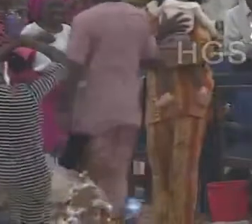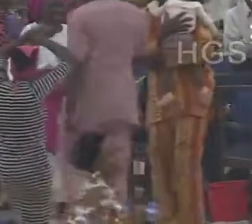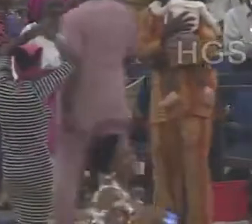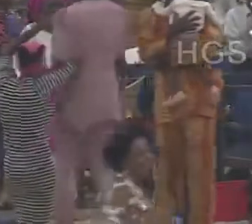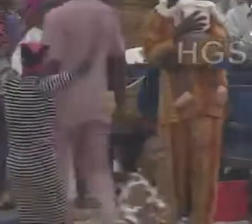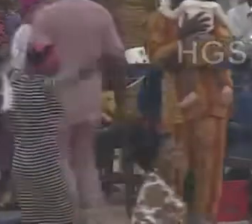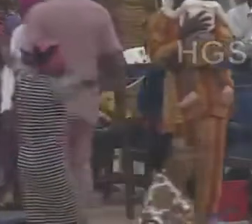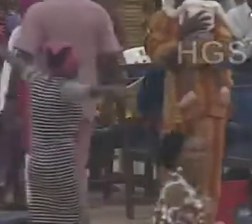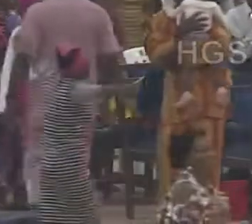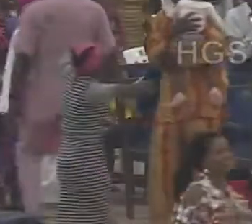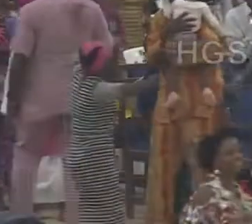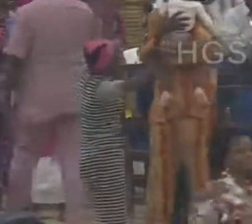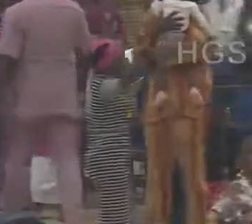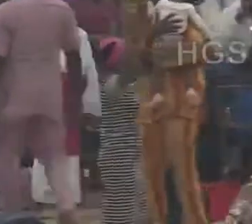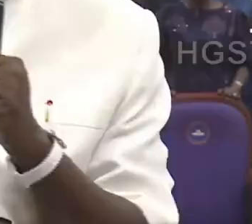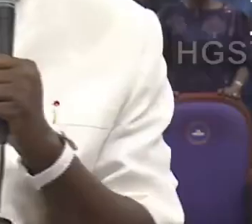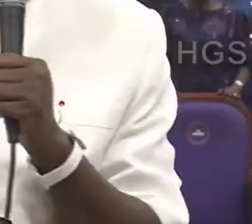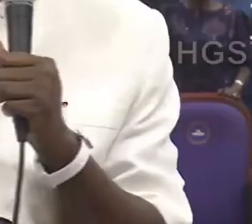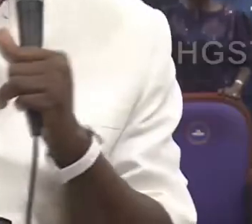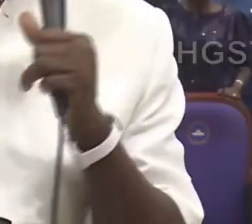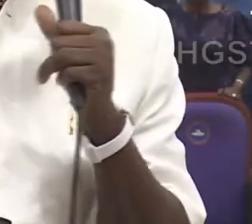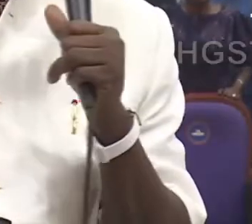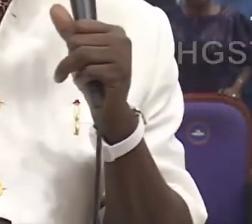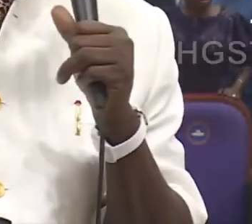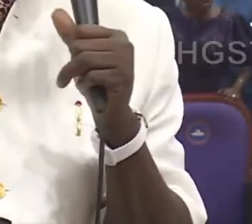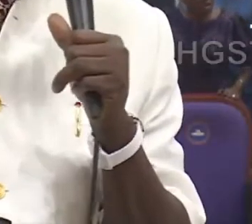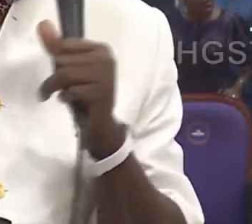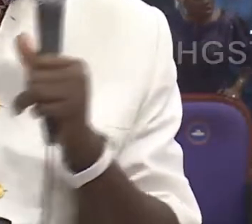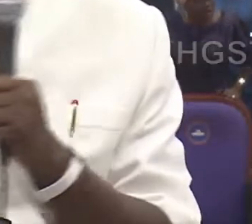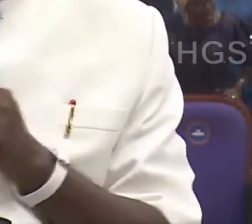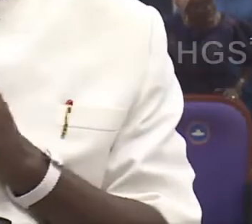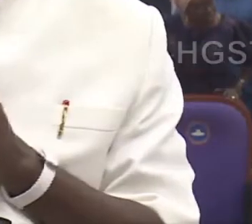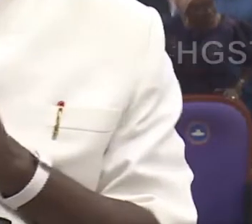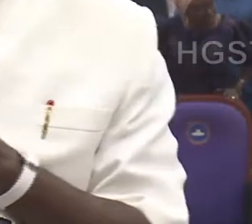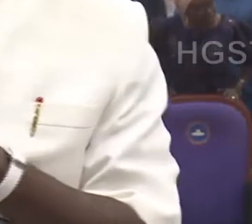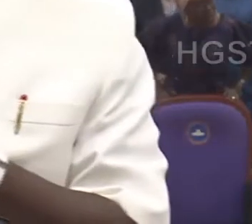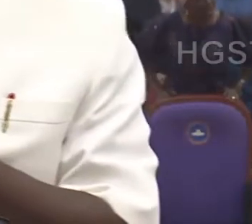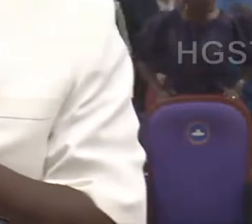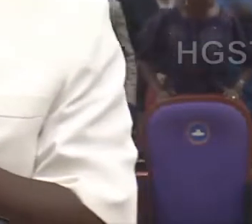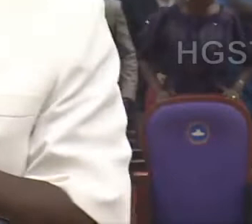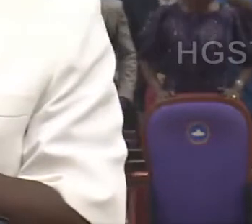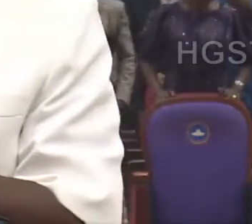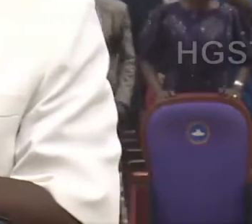In Jesus' mighty name, we have given thanks.